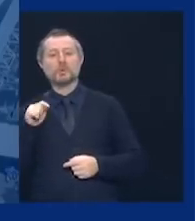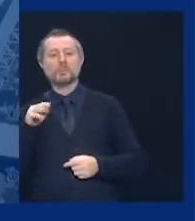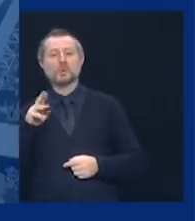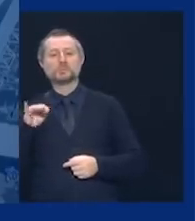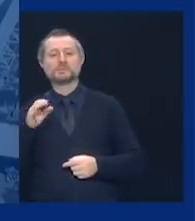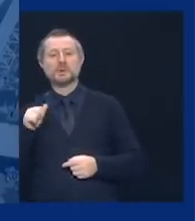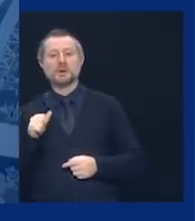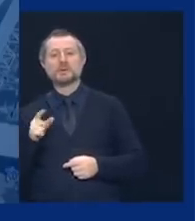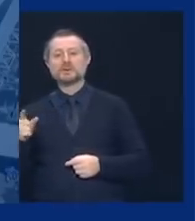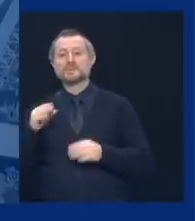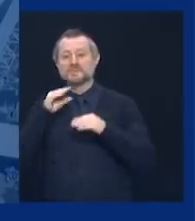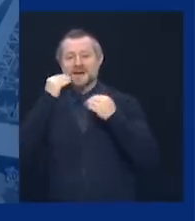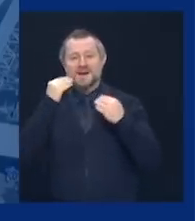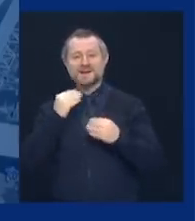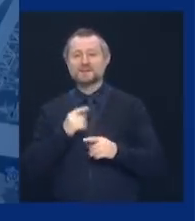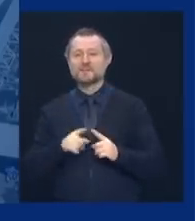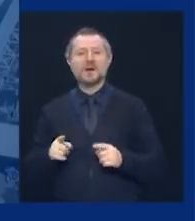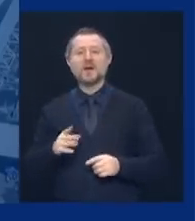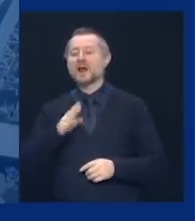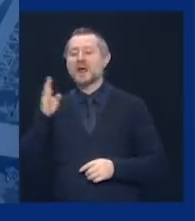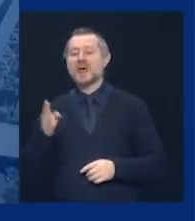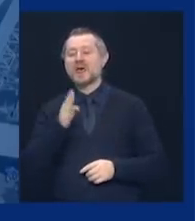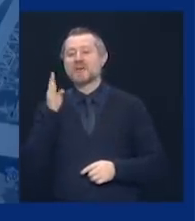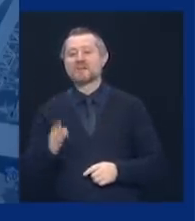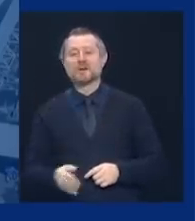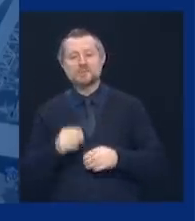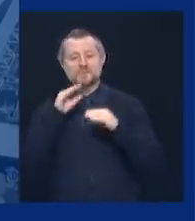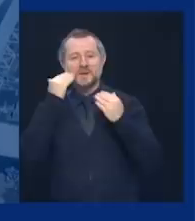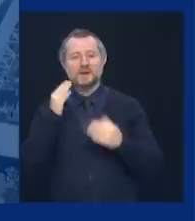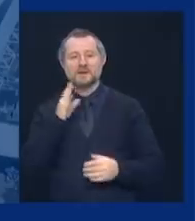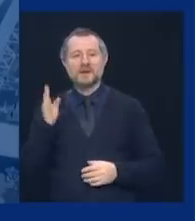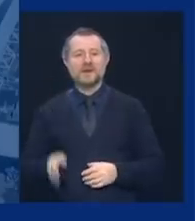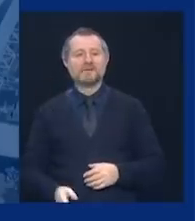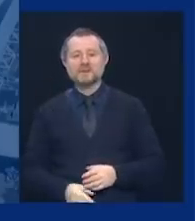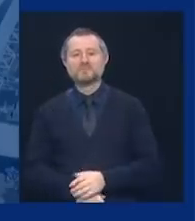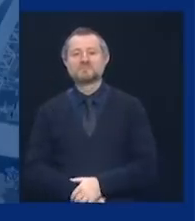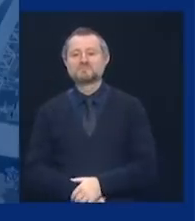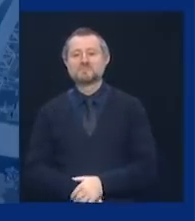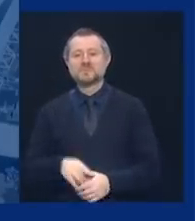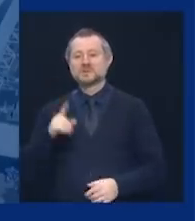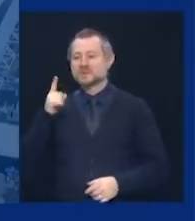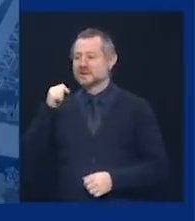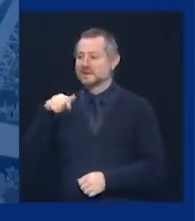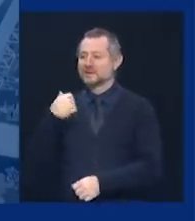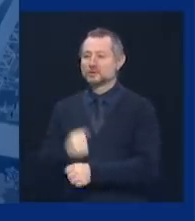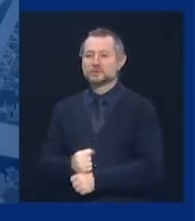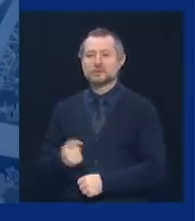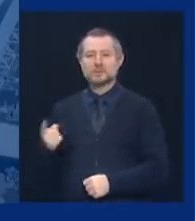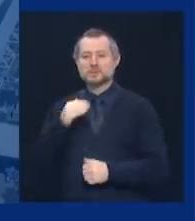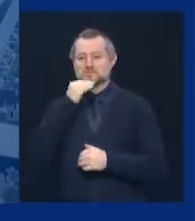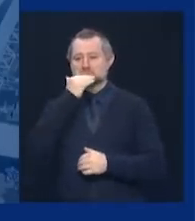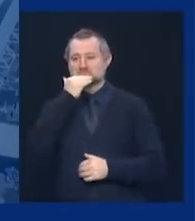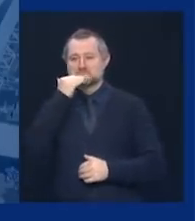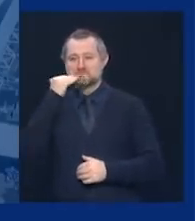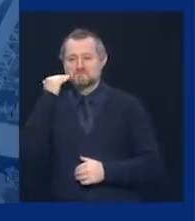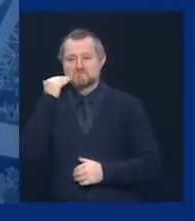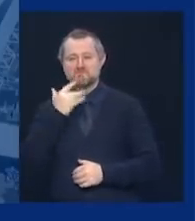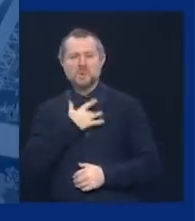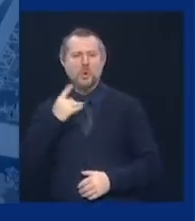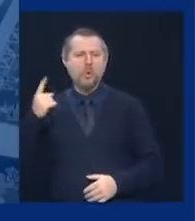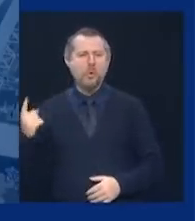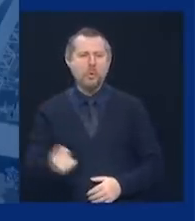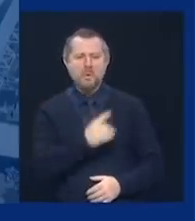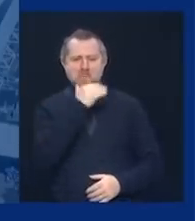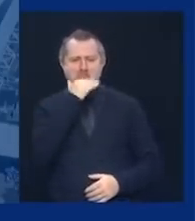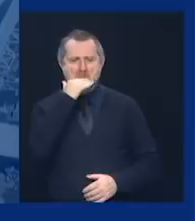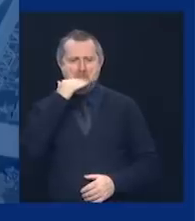is incapable of smiling. I've known him for 10 years, and I've yet to see him smile. So don't